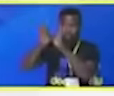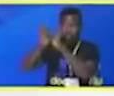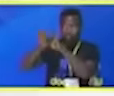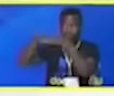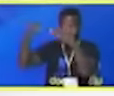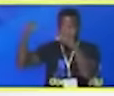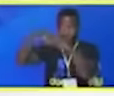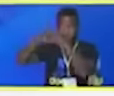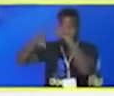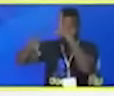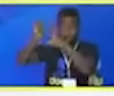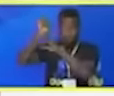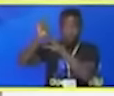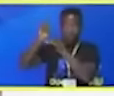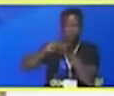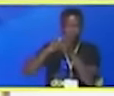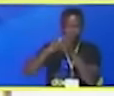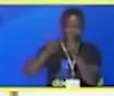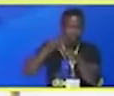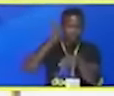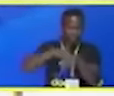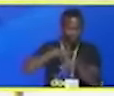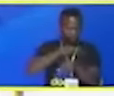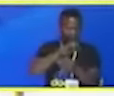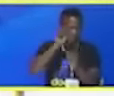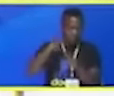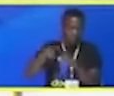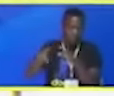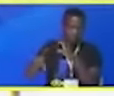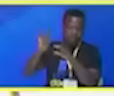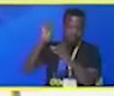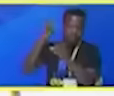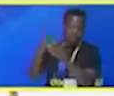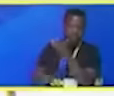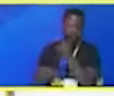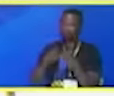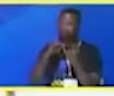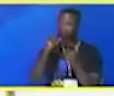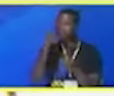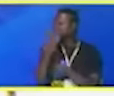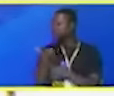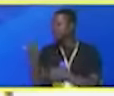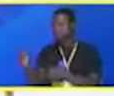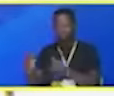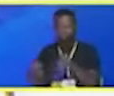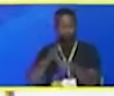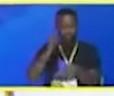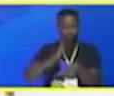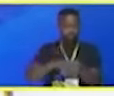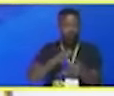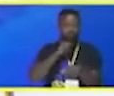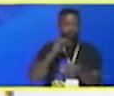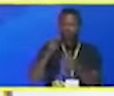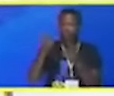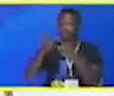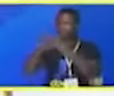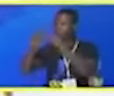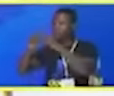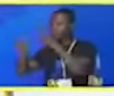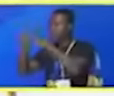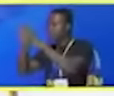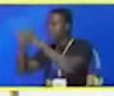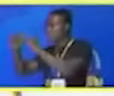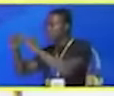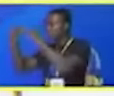opens in the spirit, the first thing you should encounter is not things. The first thing you should encounter is not realms. You should